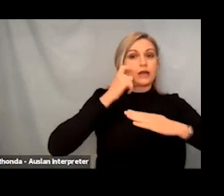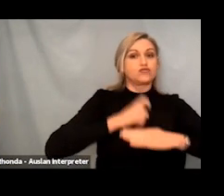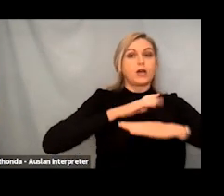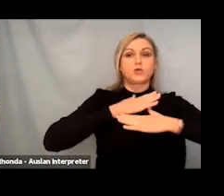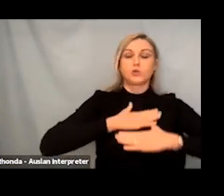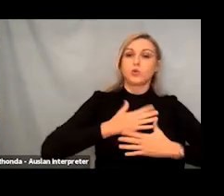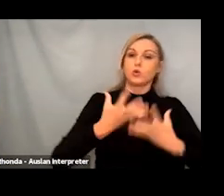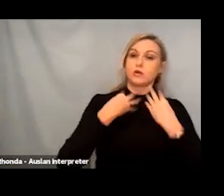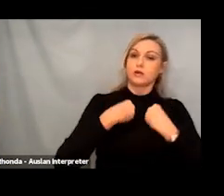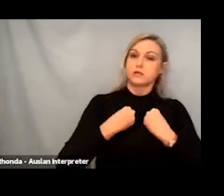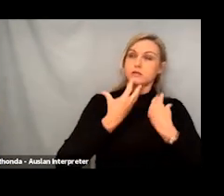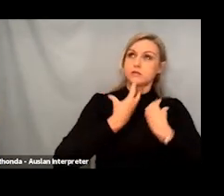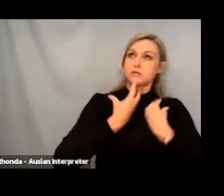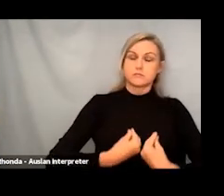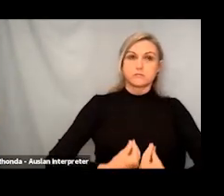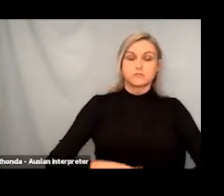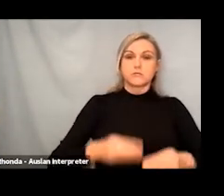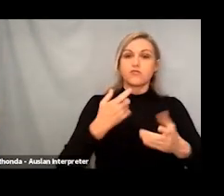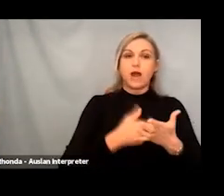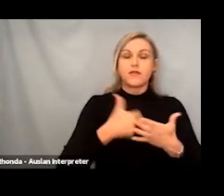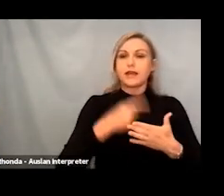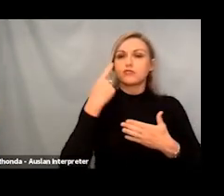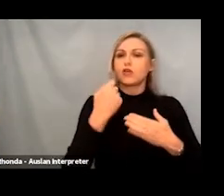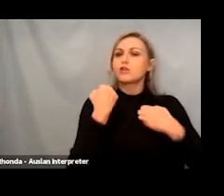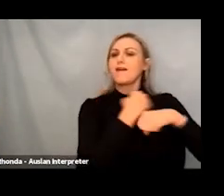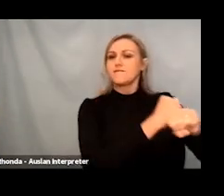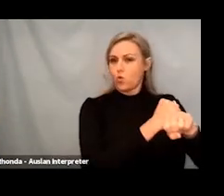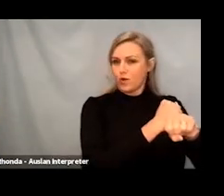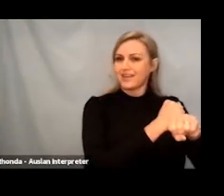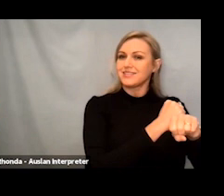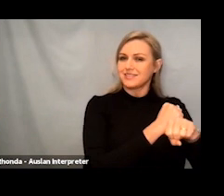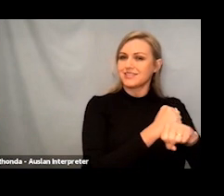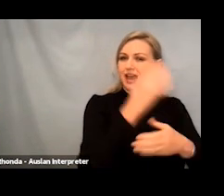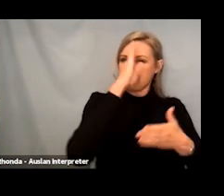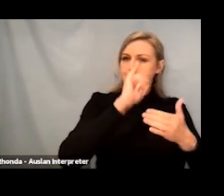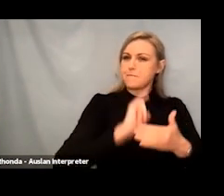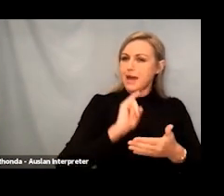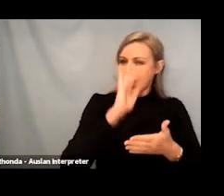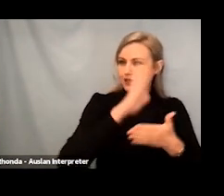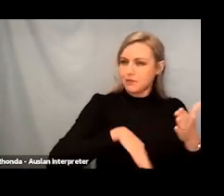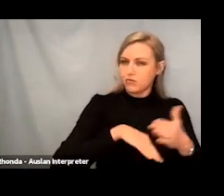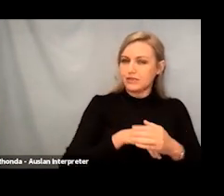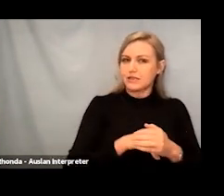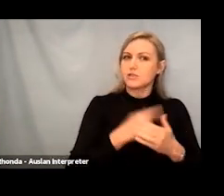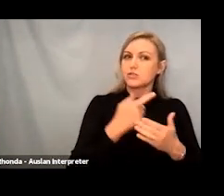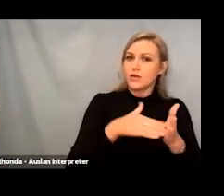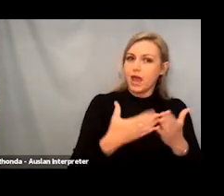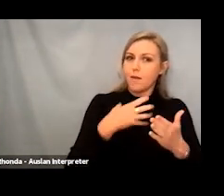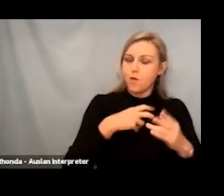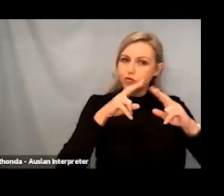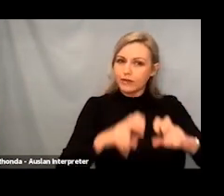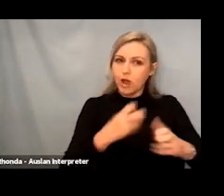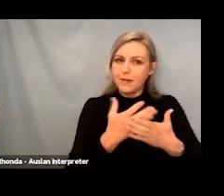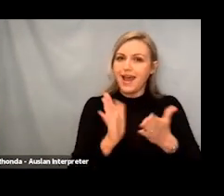them, is the principle that we're talking about here with psychological flexibility, and some growing evidence now of increases in